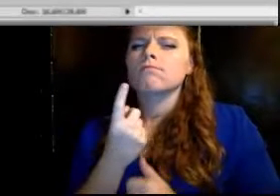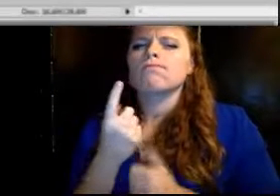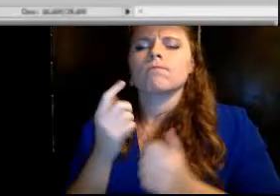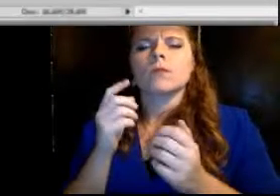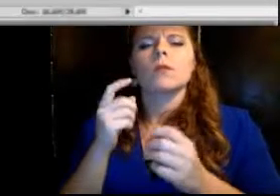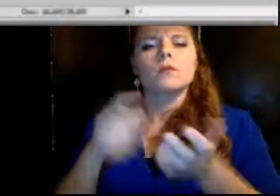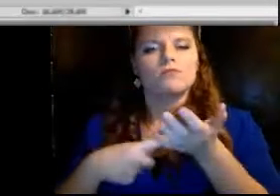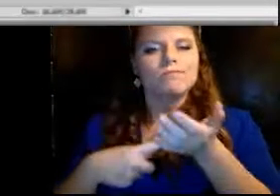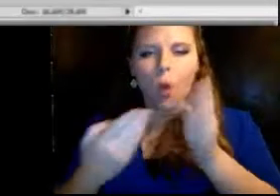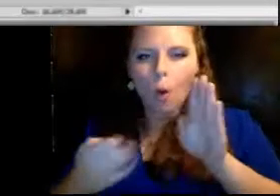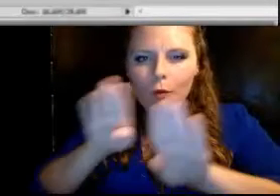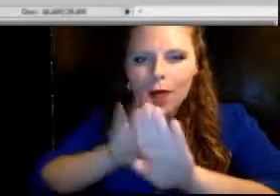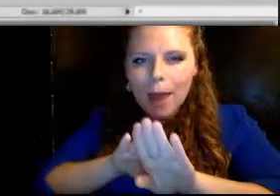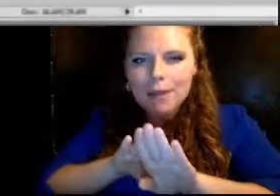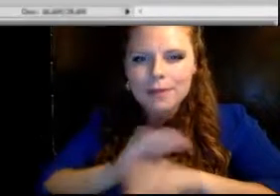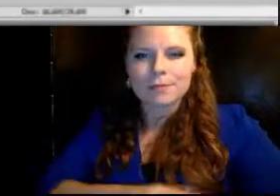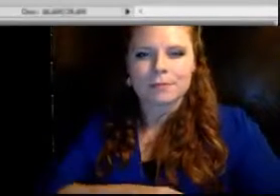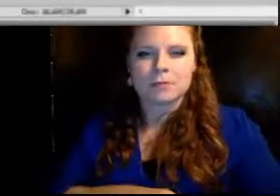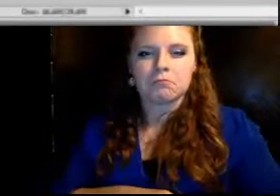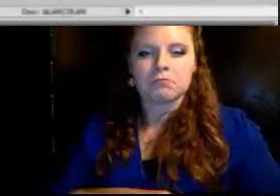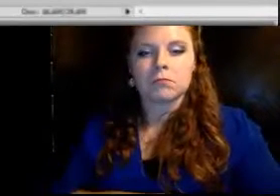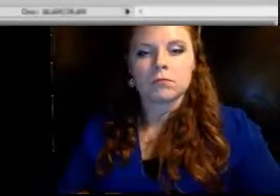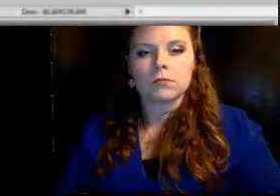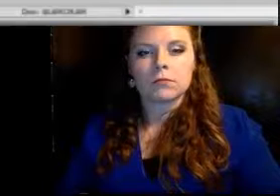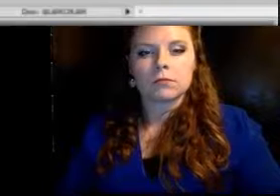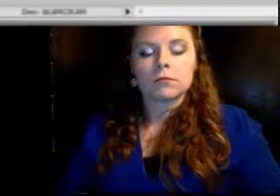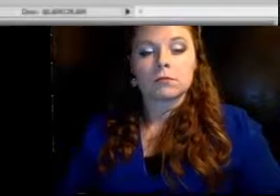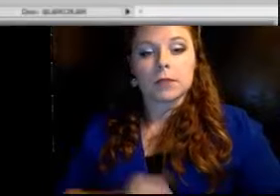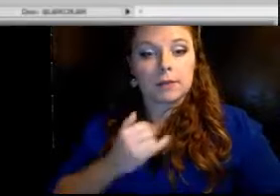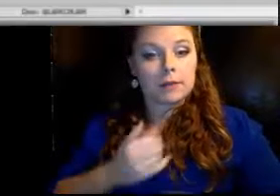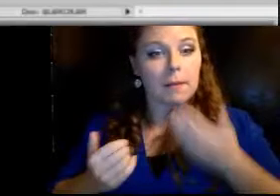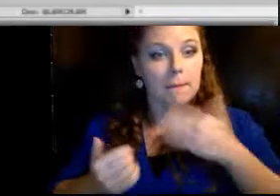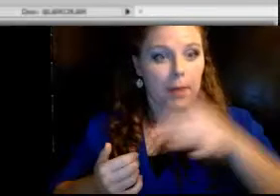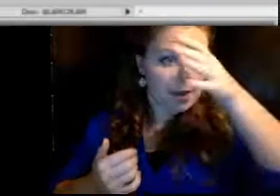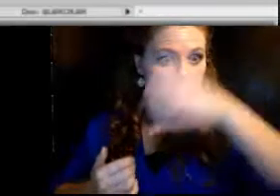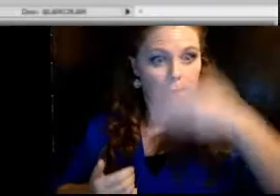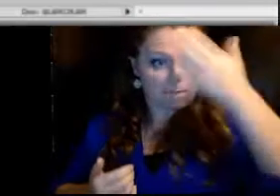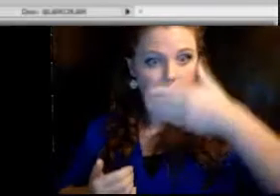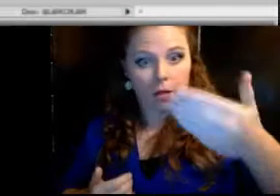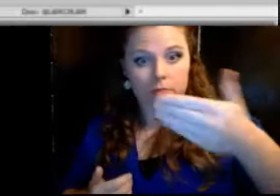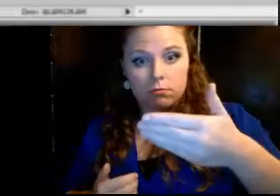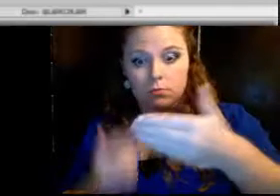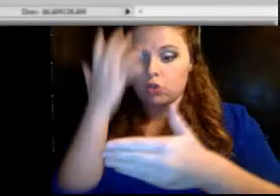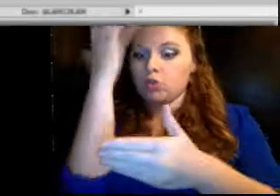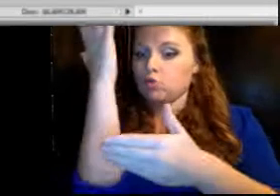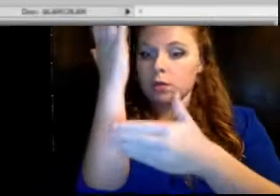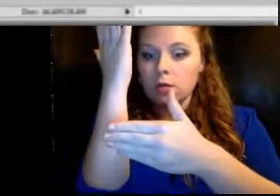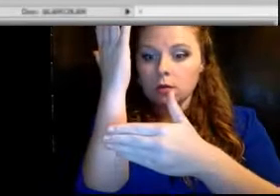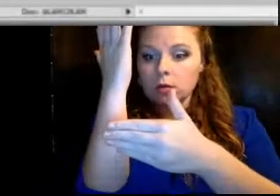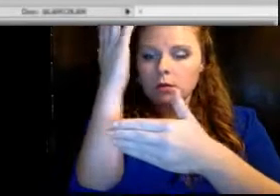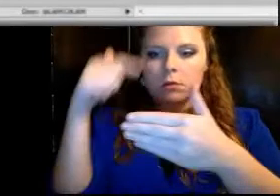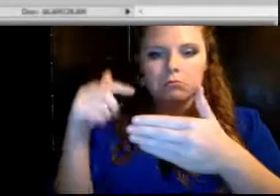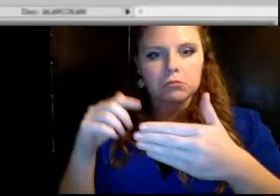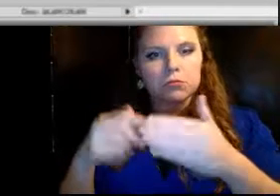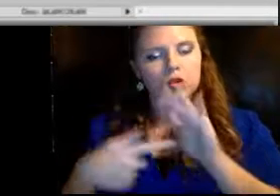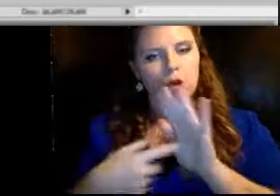about overlapping. So if I have the bad guy in front of the tree, this tells you something about their